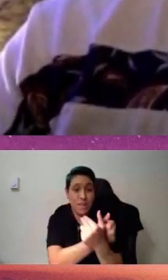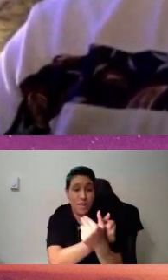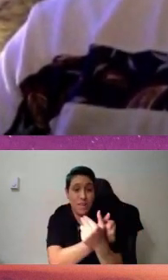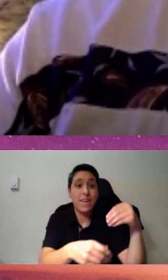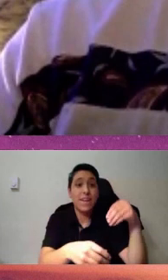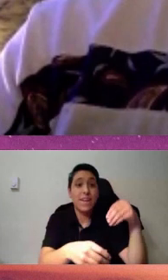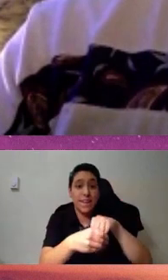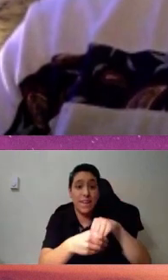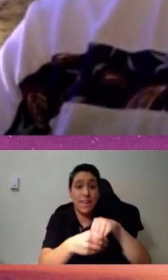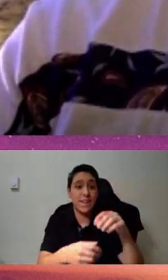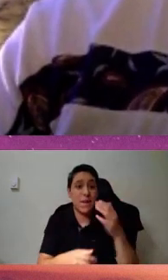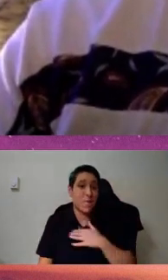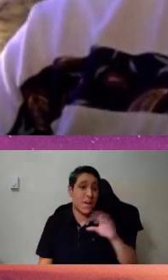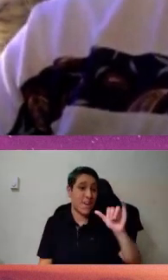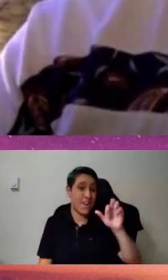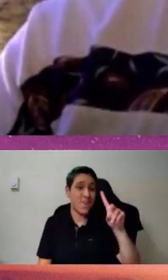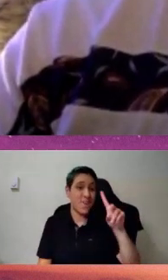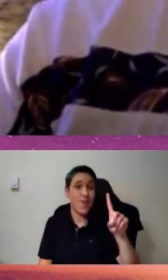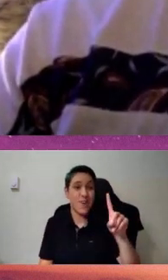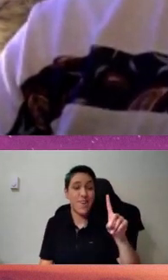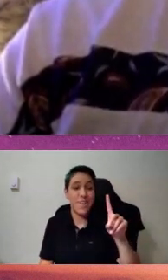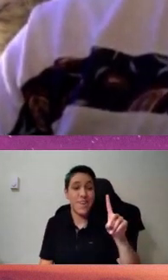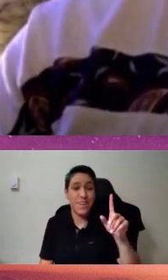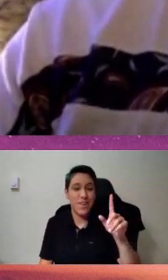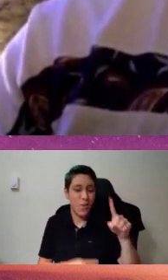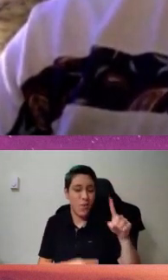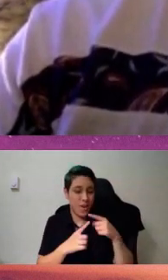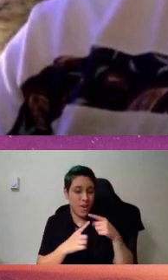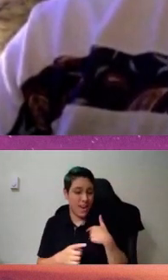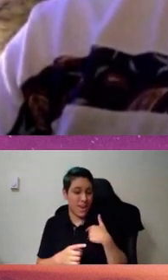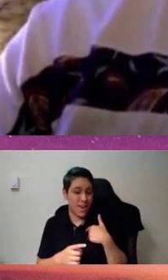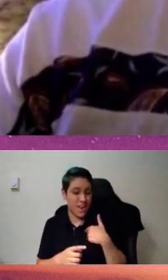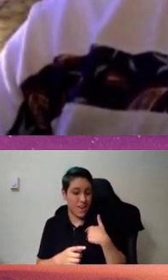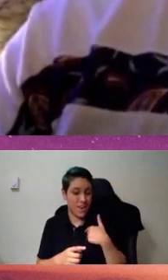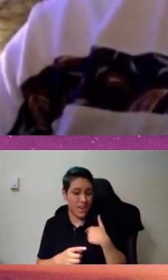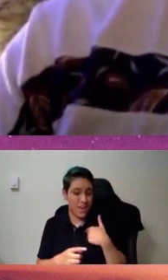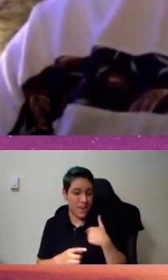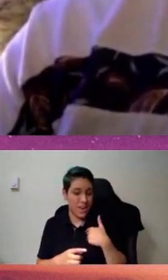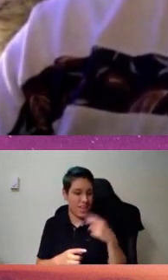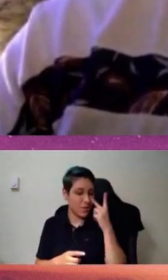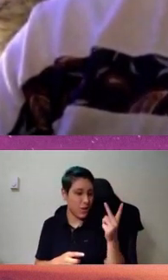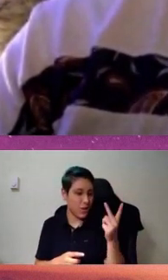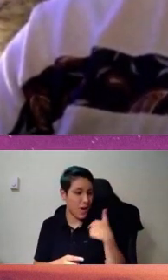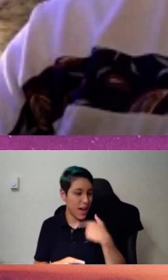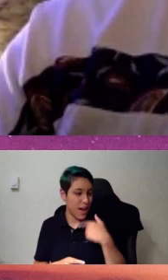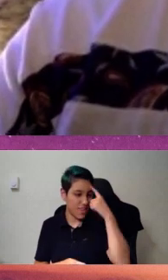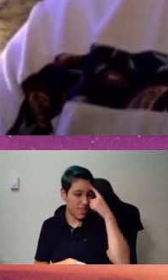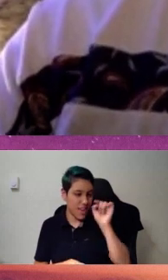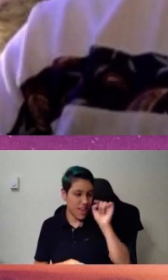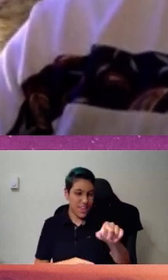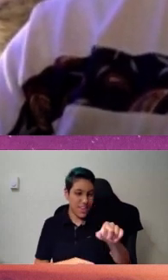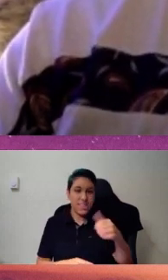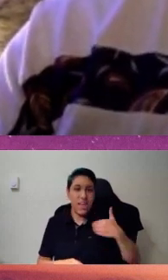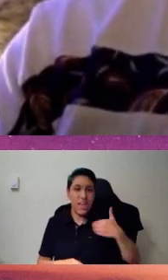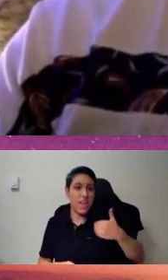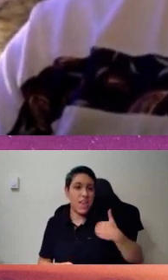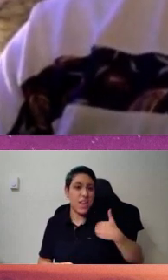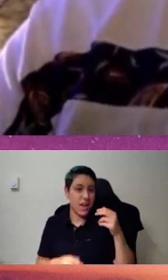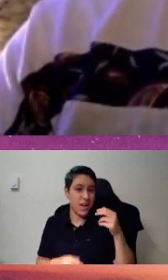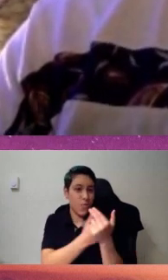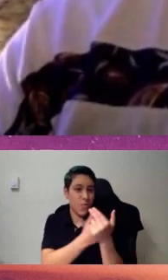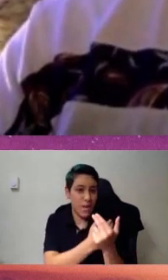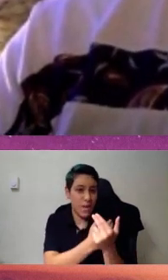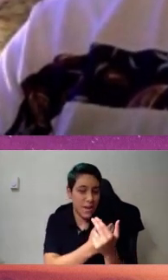thought it was a child. We thought it was a very young rabbit because it was playing with itself often. It didn't have a community of its